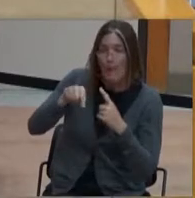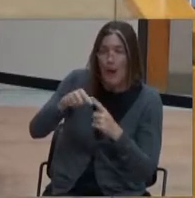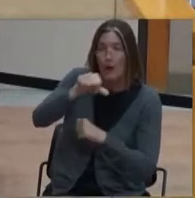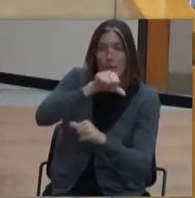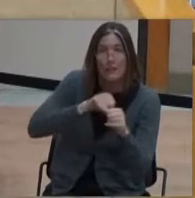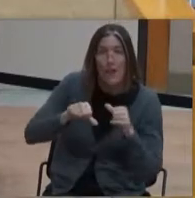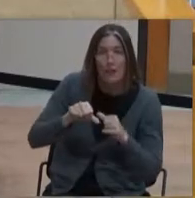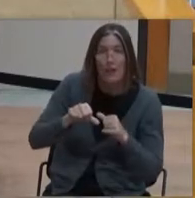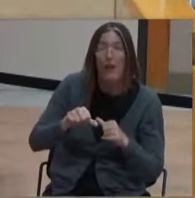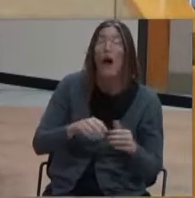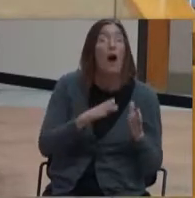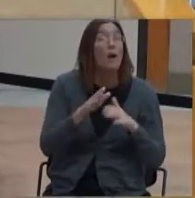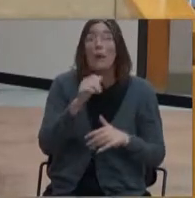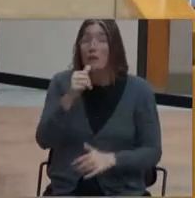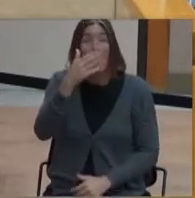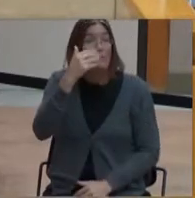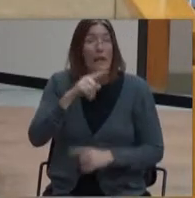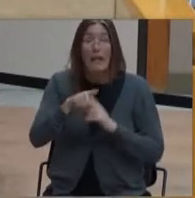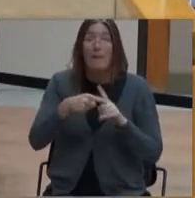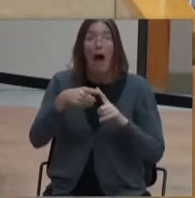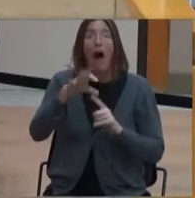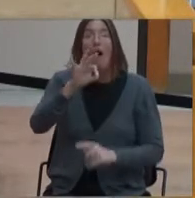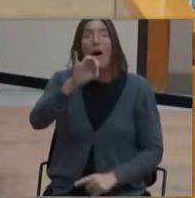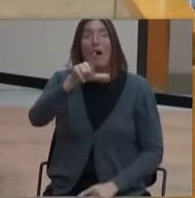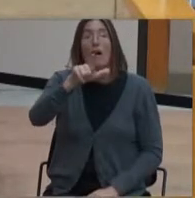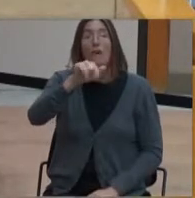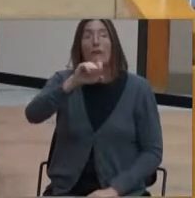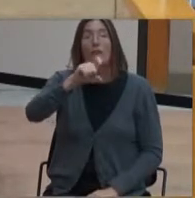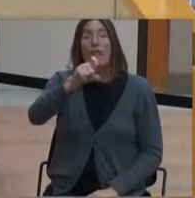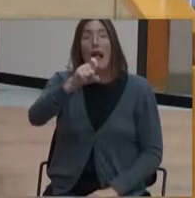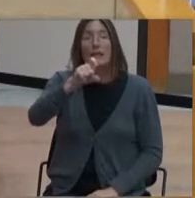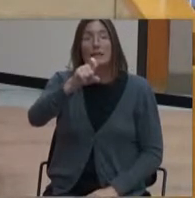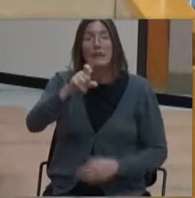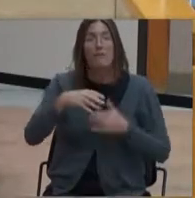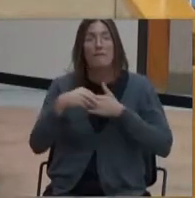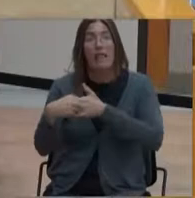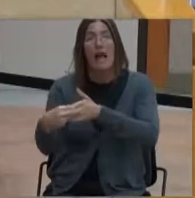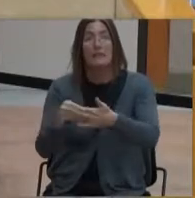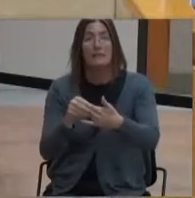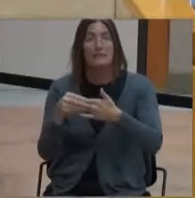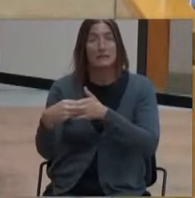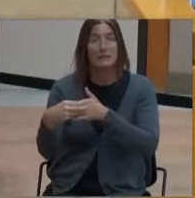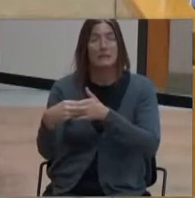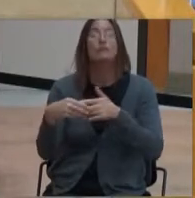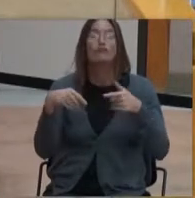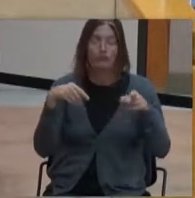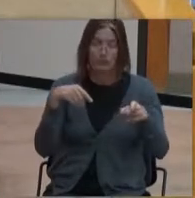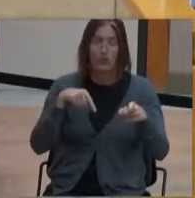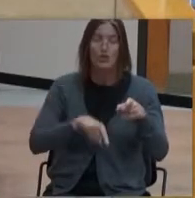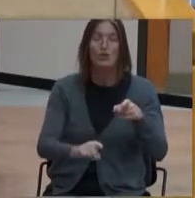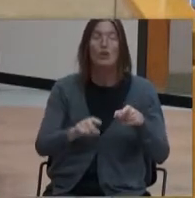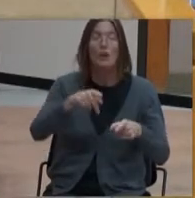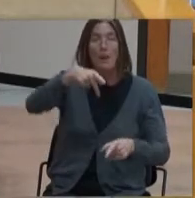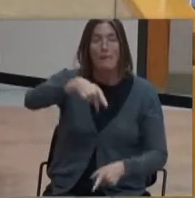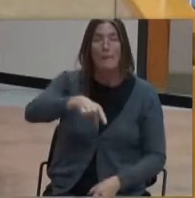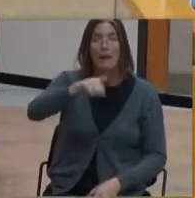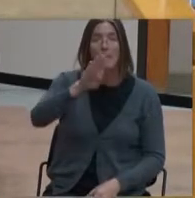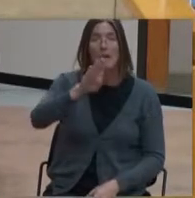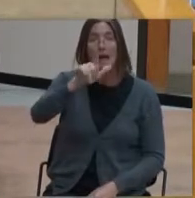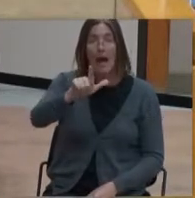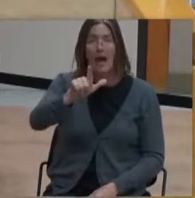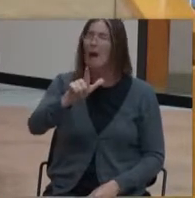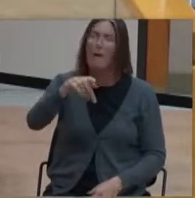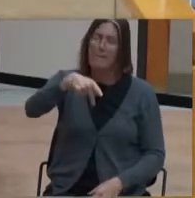forget about flex, which is what makes a Circles important and special. During PBL time, which stands